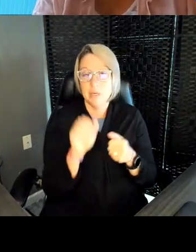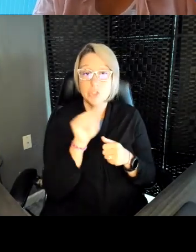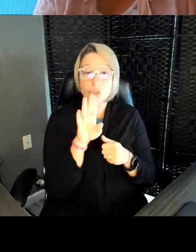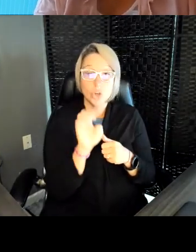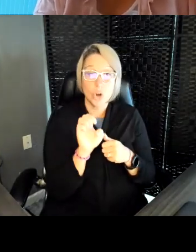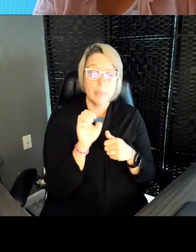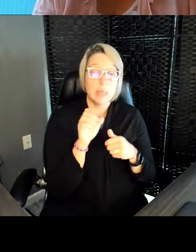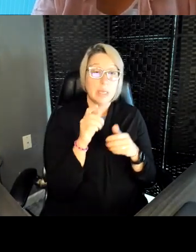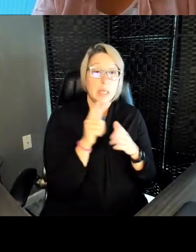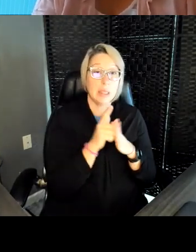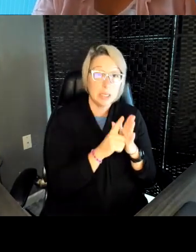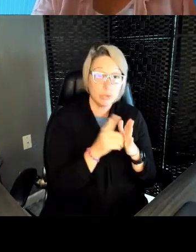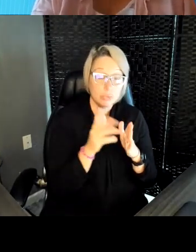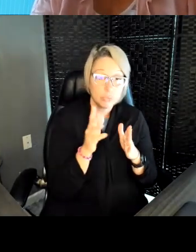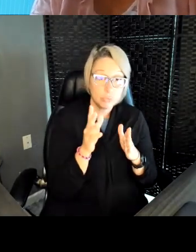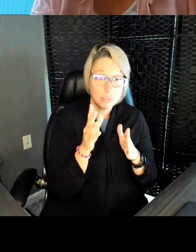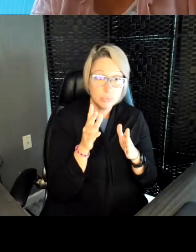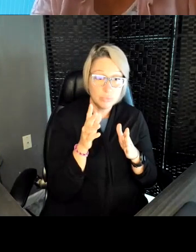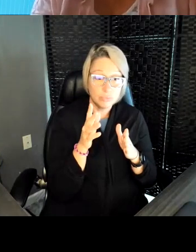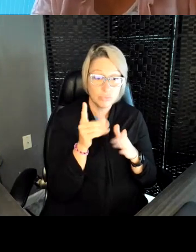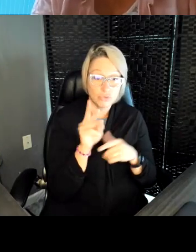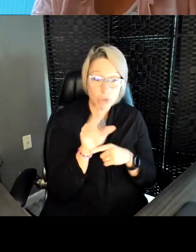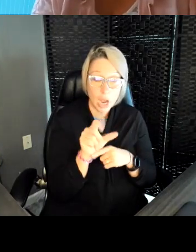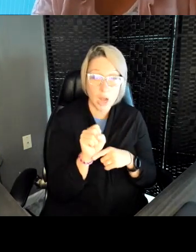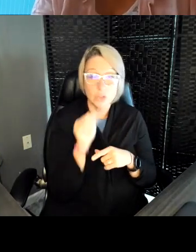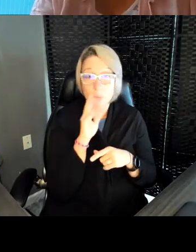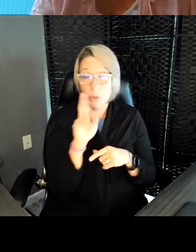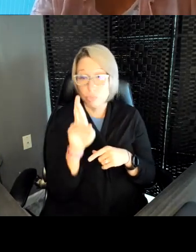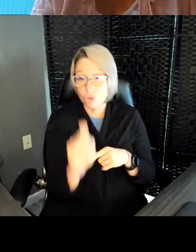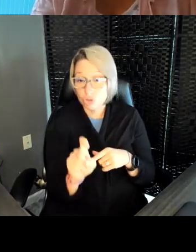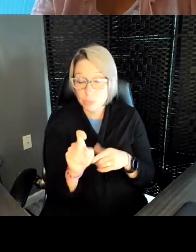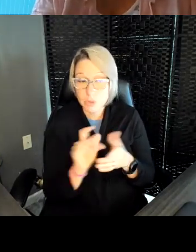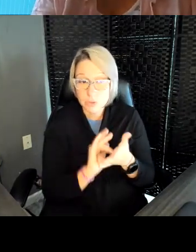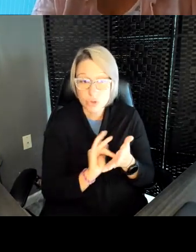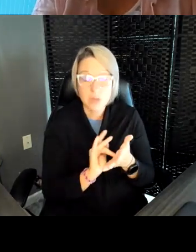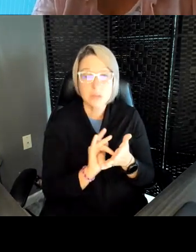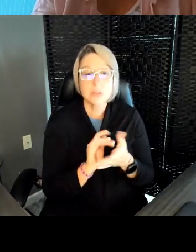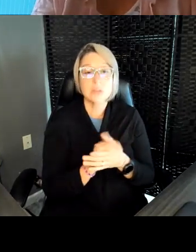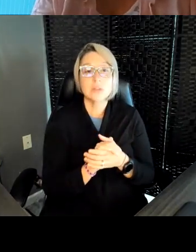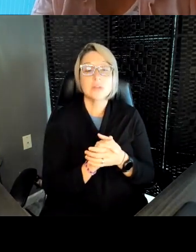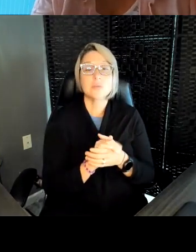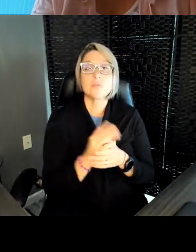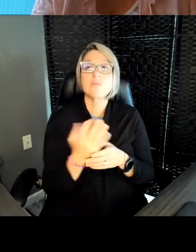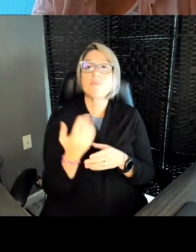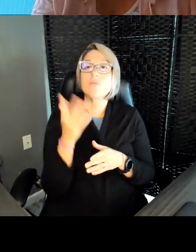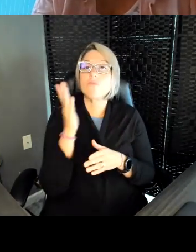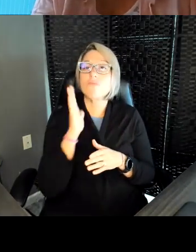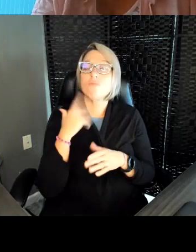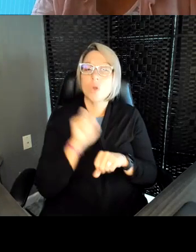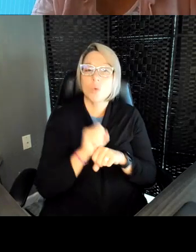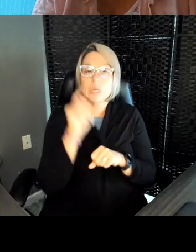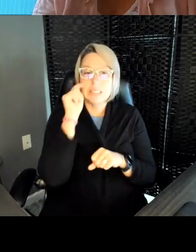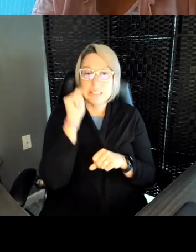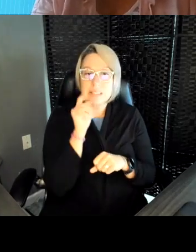prescription. Many years ago, I had a colleague who worked with a young teen mom. When she became pregnant, she received